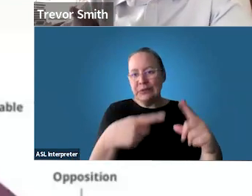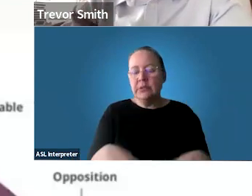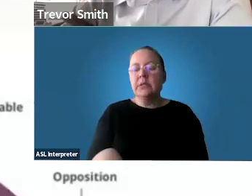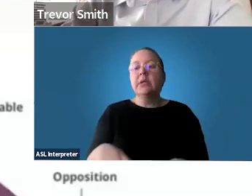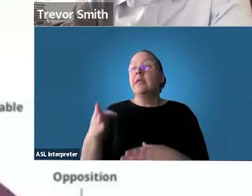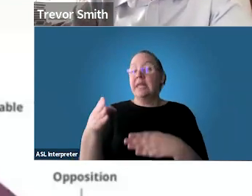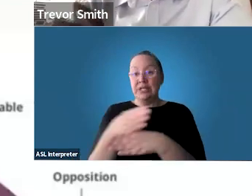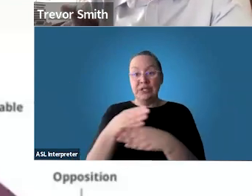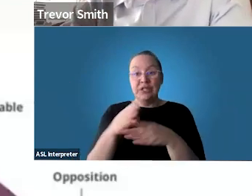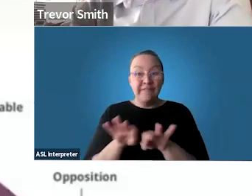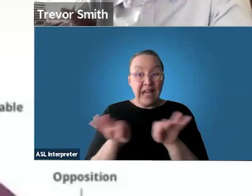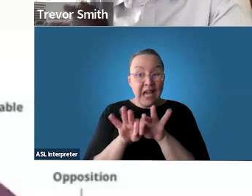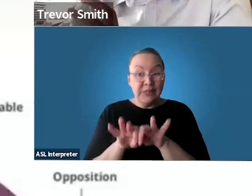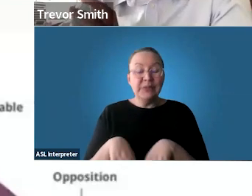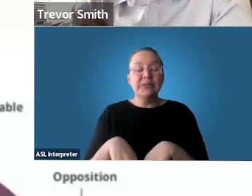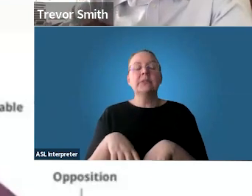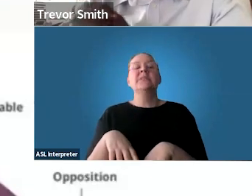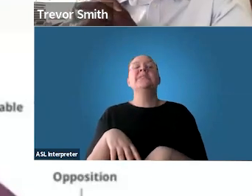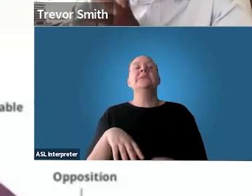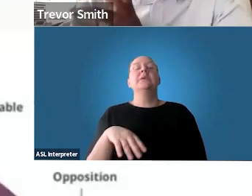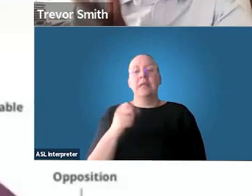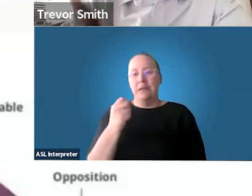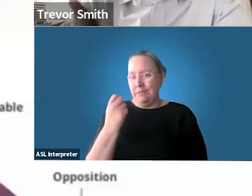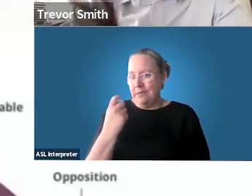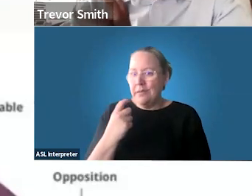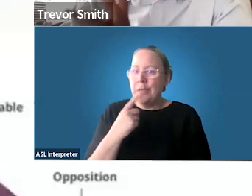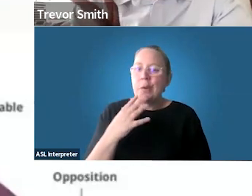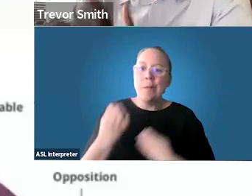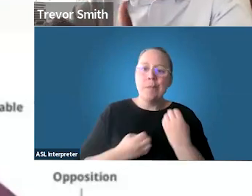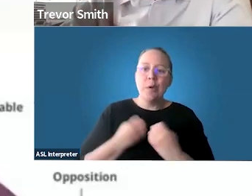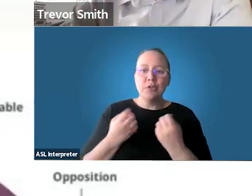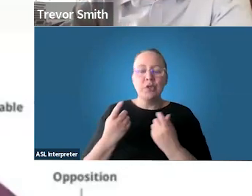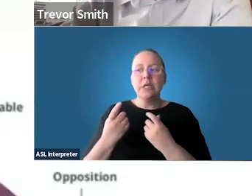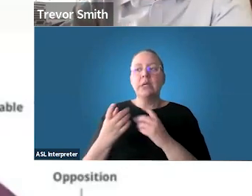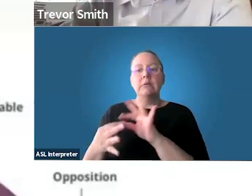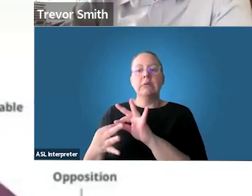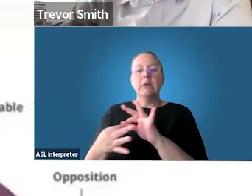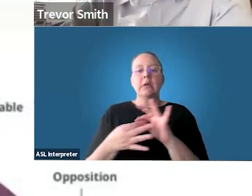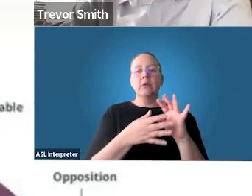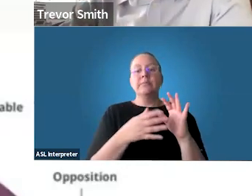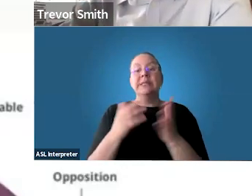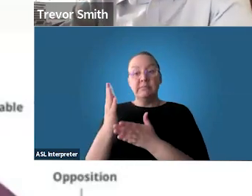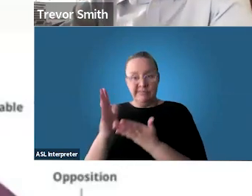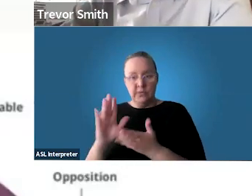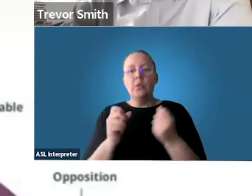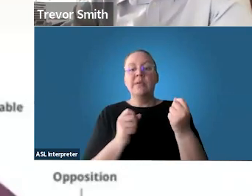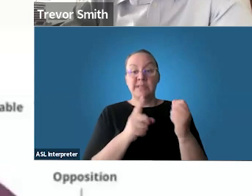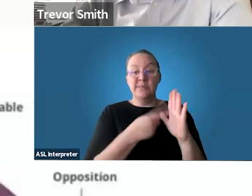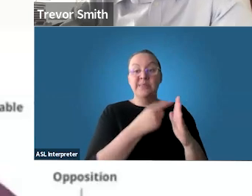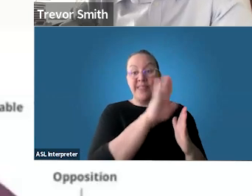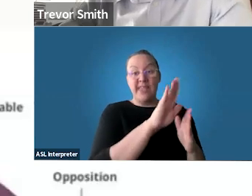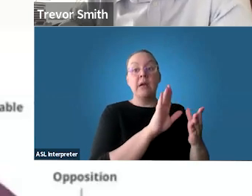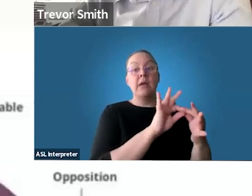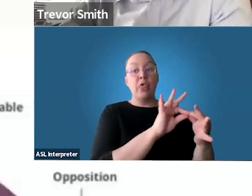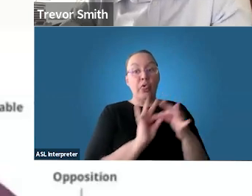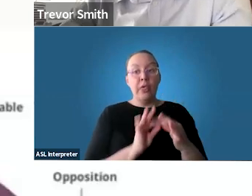may not be consistently activated or vocal. They're often emotionally aligned but not yet organized or mobilized. We believe narrative strategy